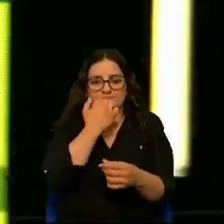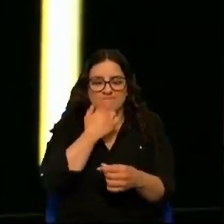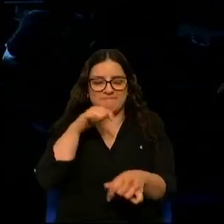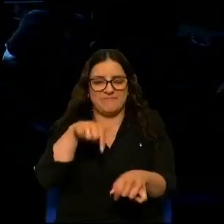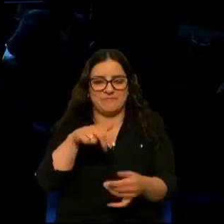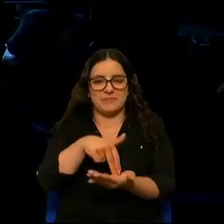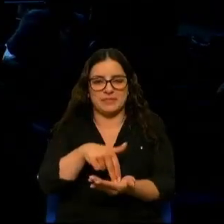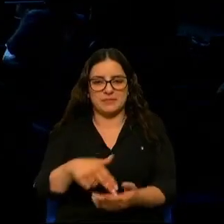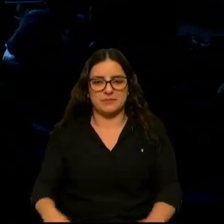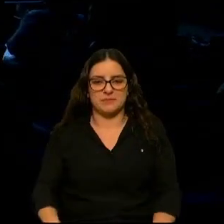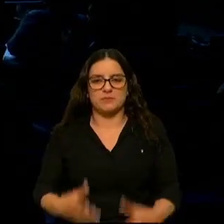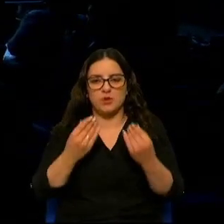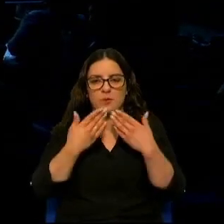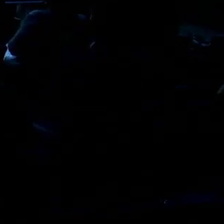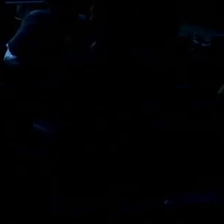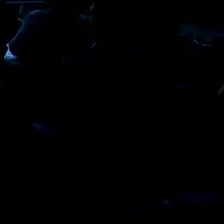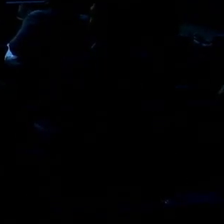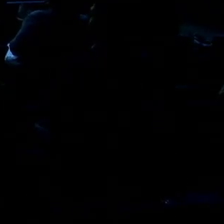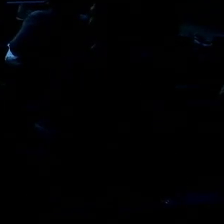much.